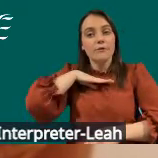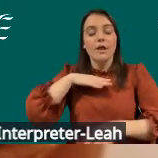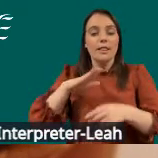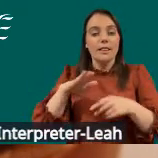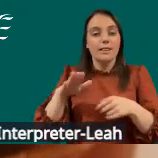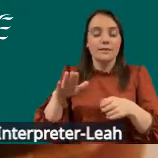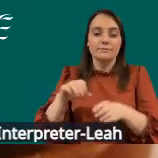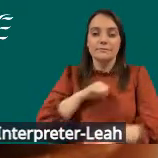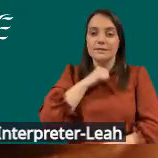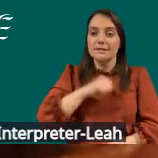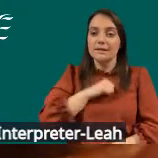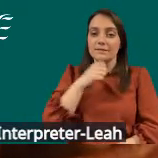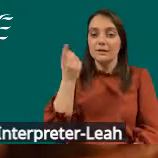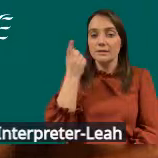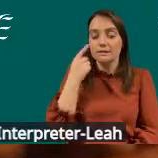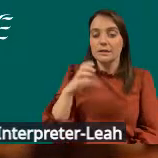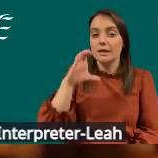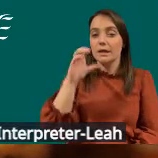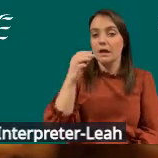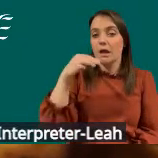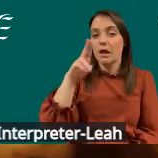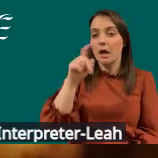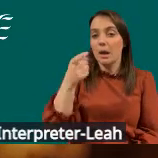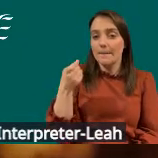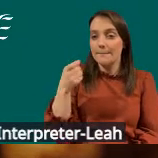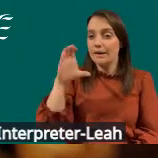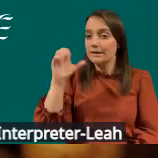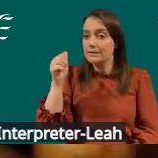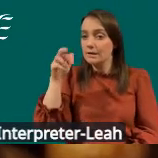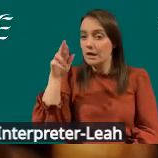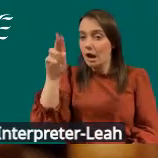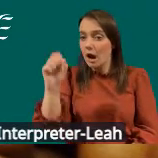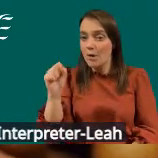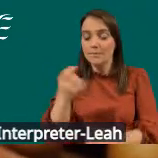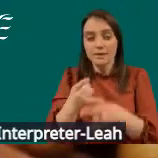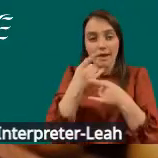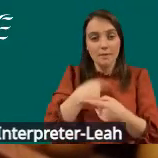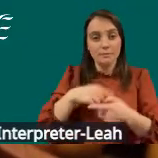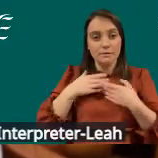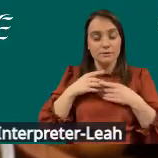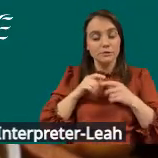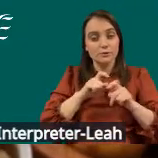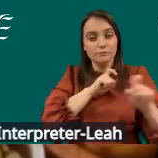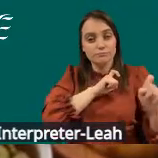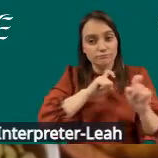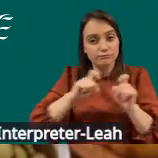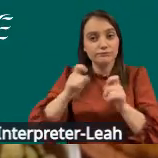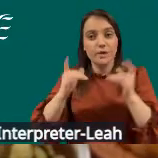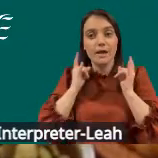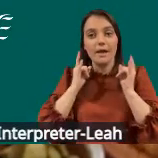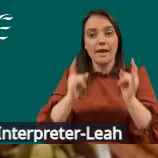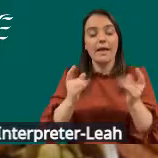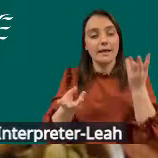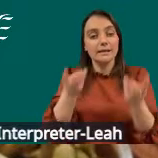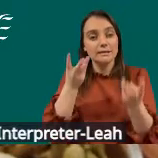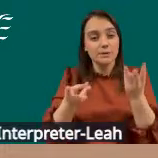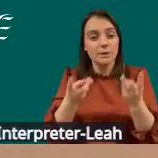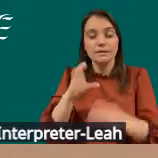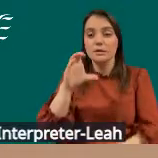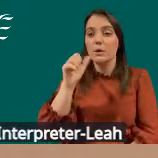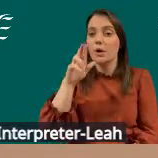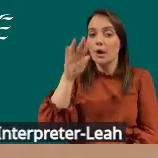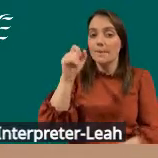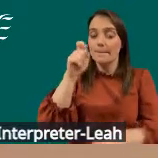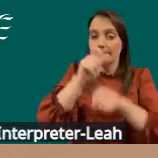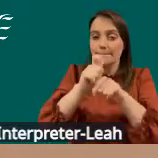that complex carbs or whole grains help us in keeping a healthy weight. Carbs are our body's best energy foods.